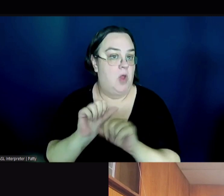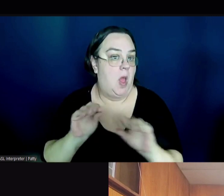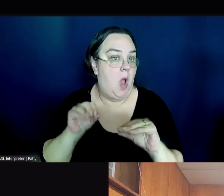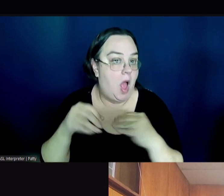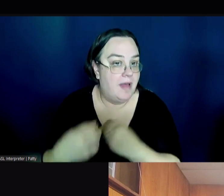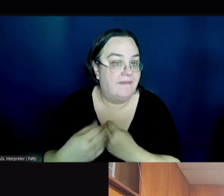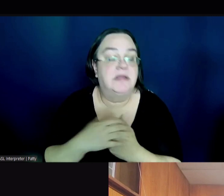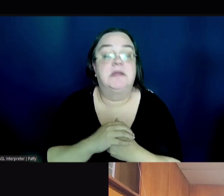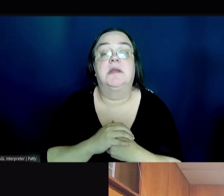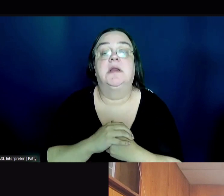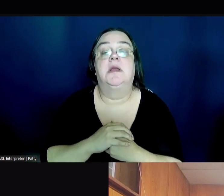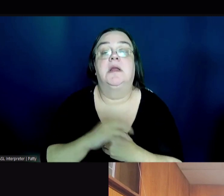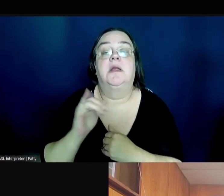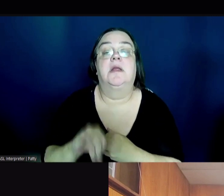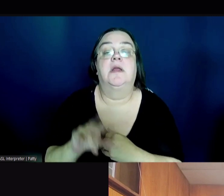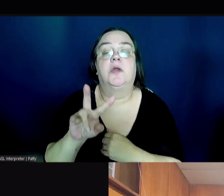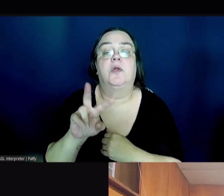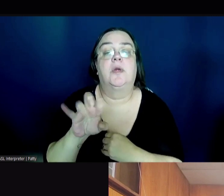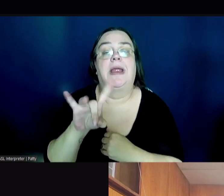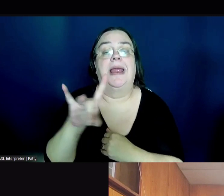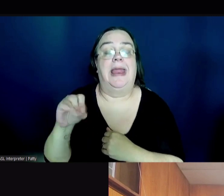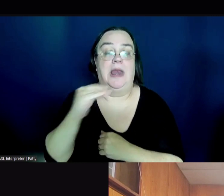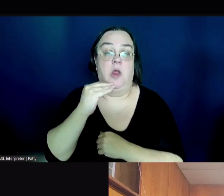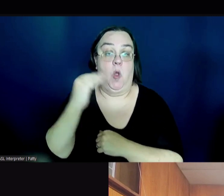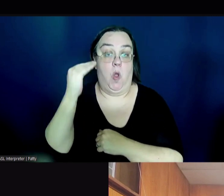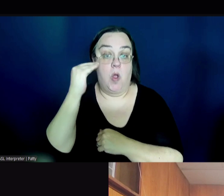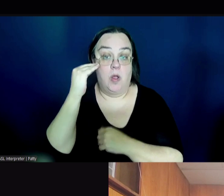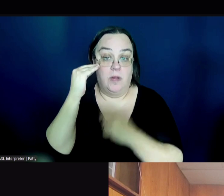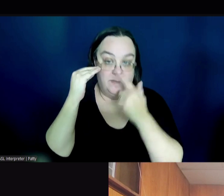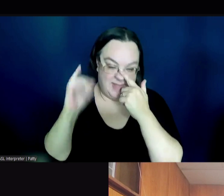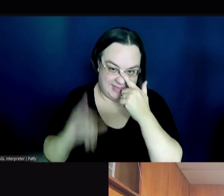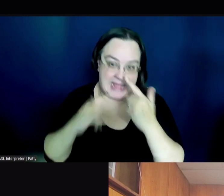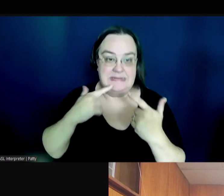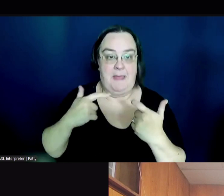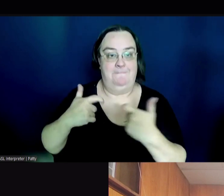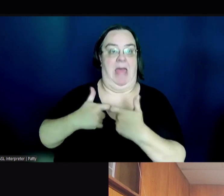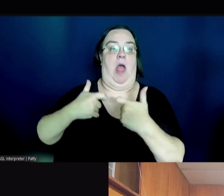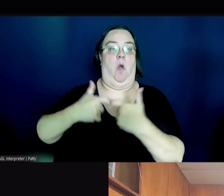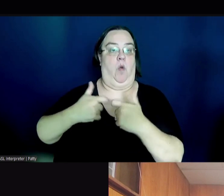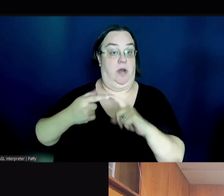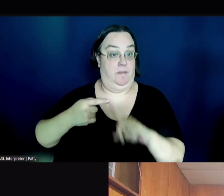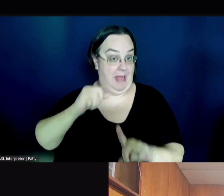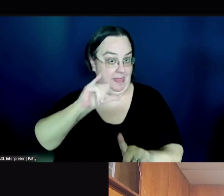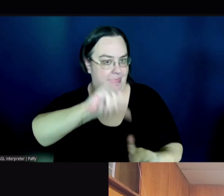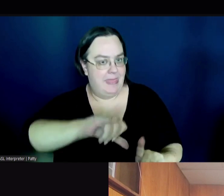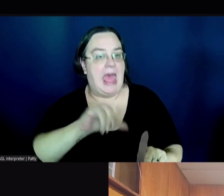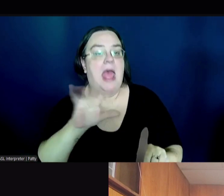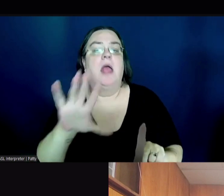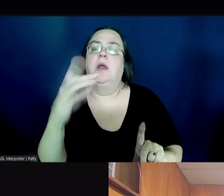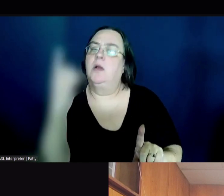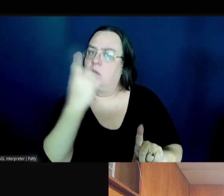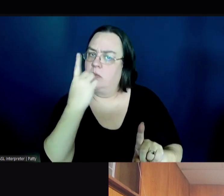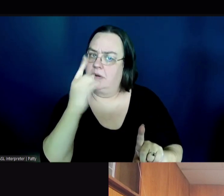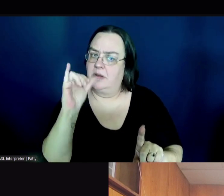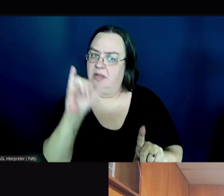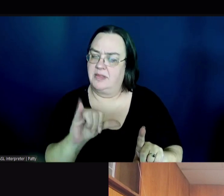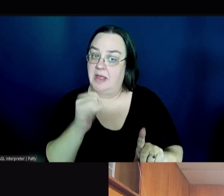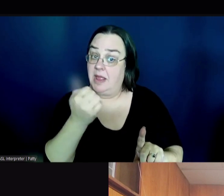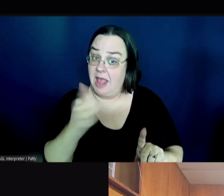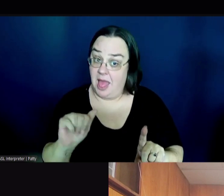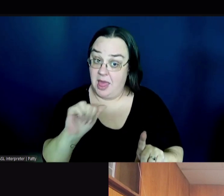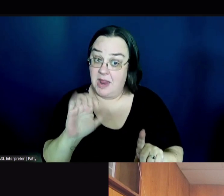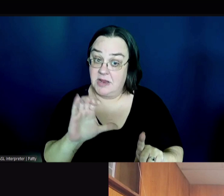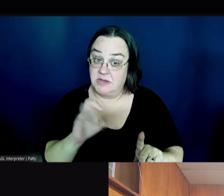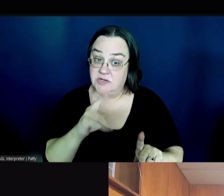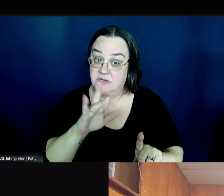The 280 homes that are being powered by that, is that any of the Cheverly residents or